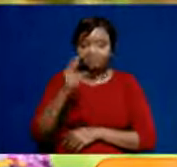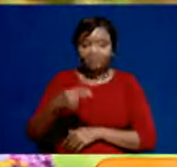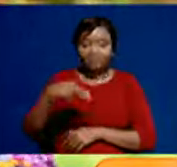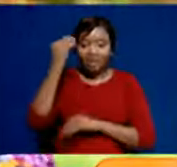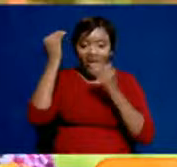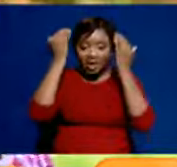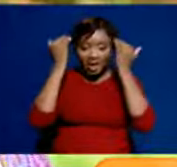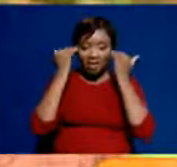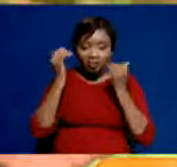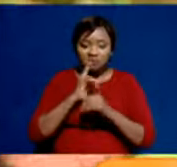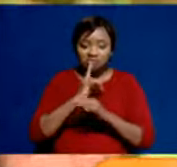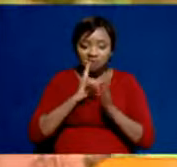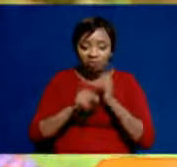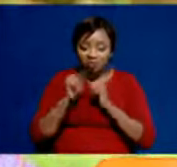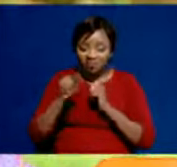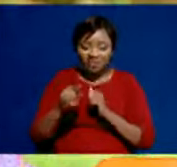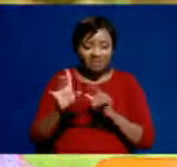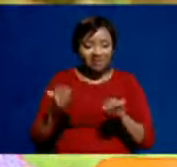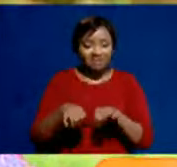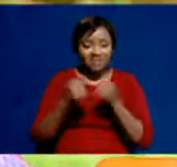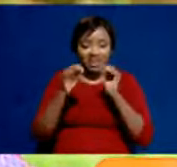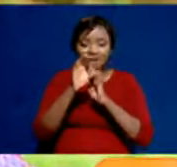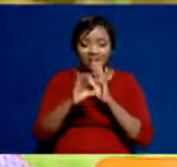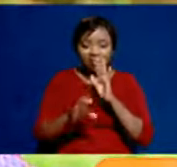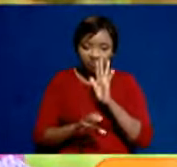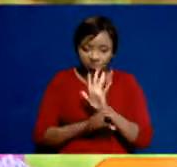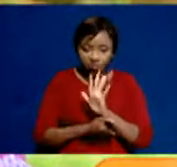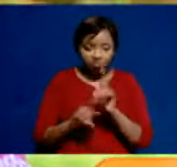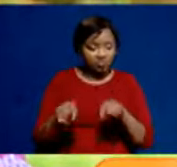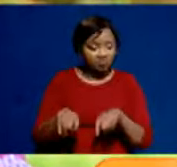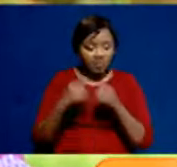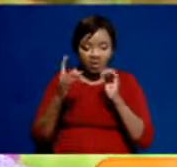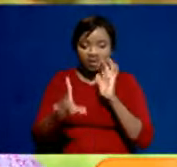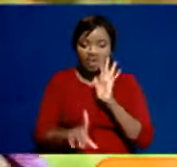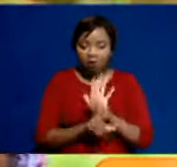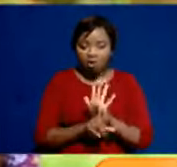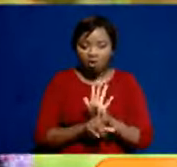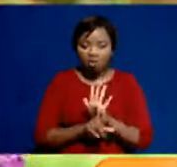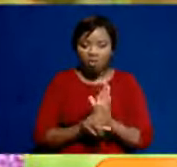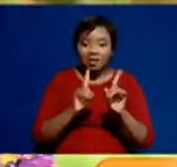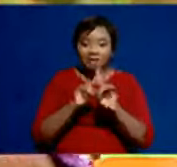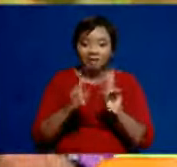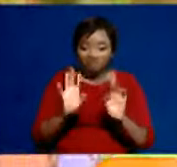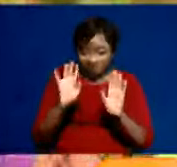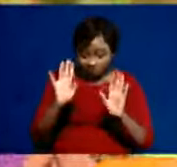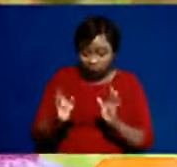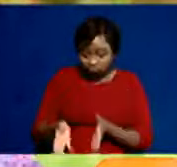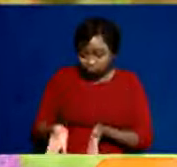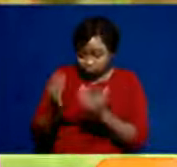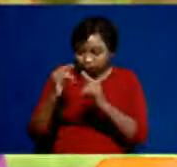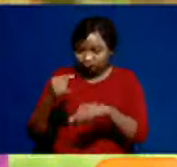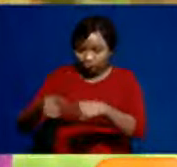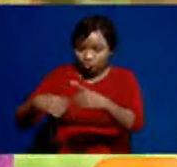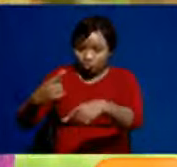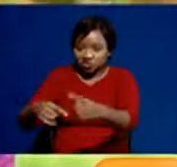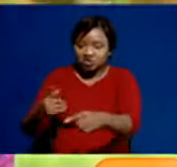is irregular. It offends our supreme law. But we give you license to continue